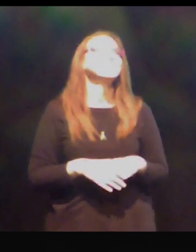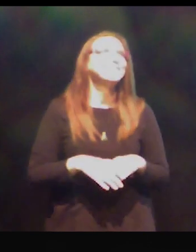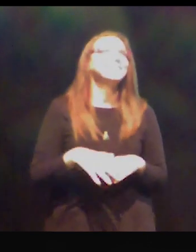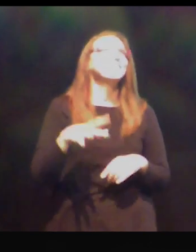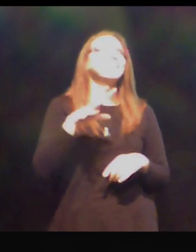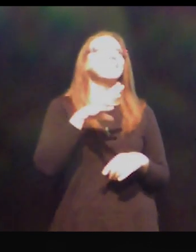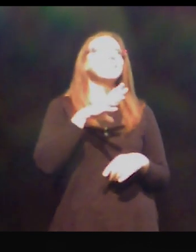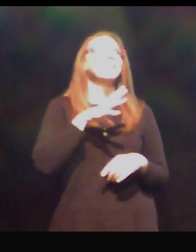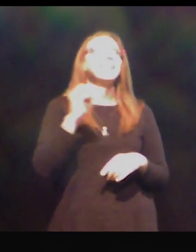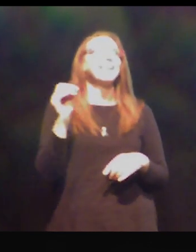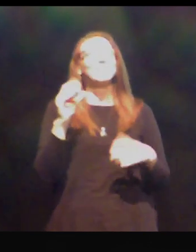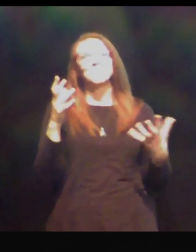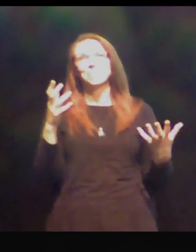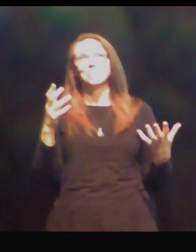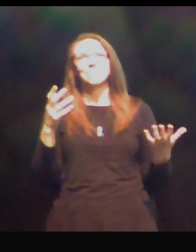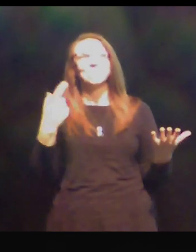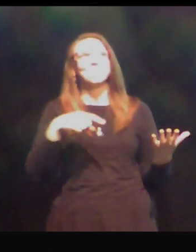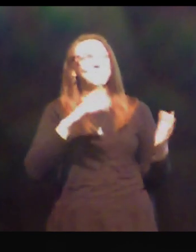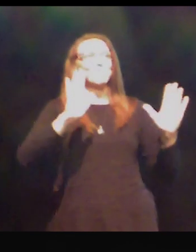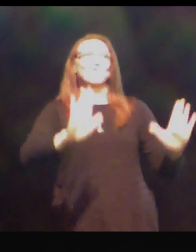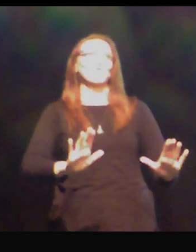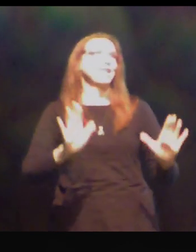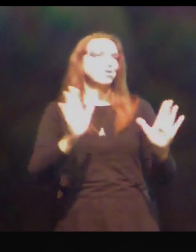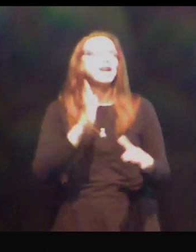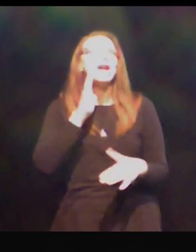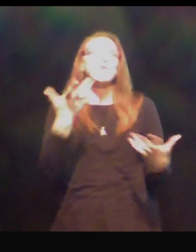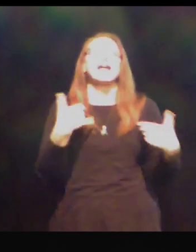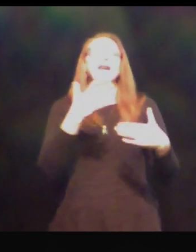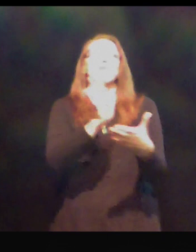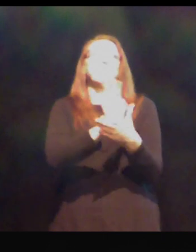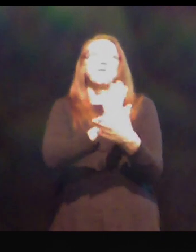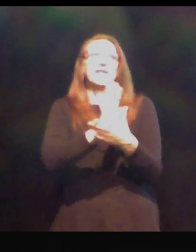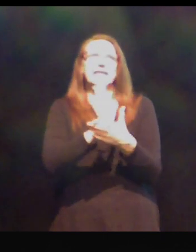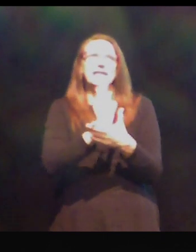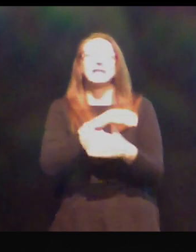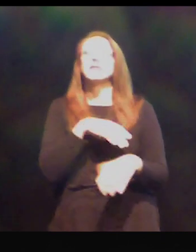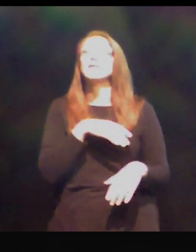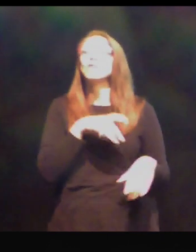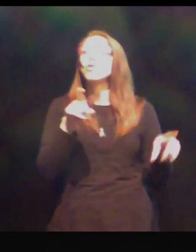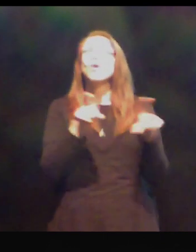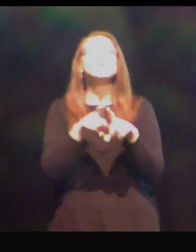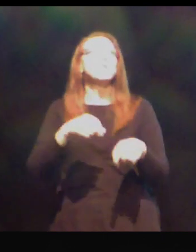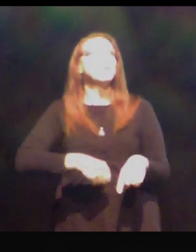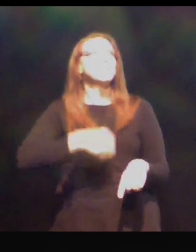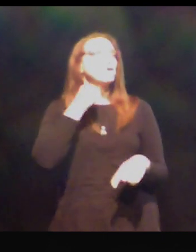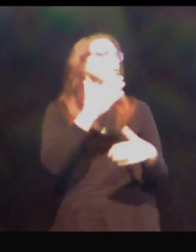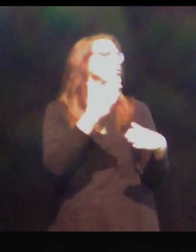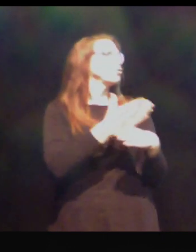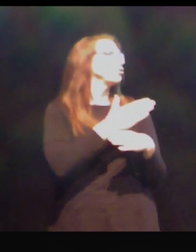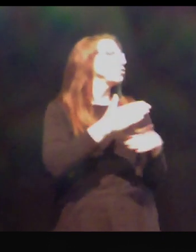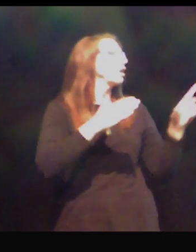and then when we saw this movie, we were really proud. I was like, I knew there was a movie there. And I'm also proud to share, of course, that